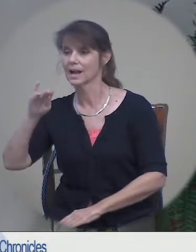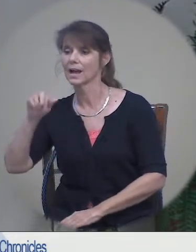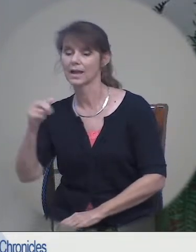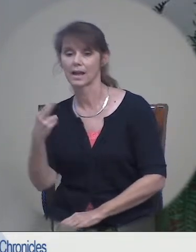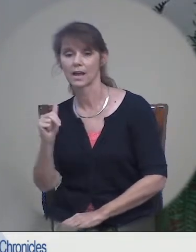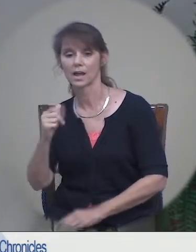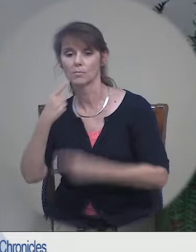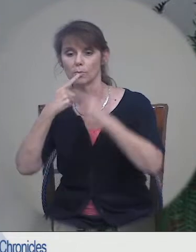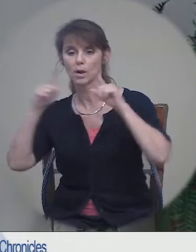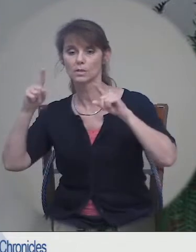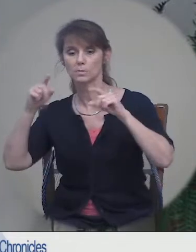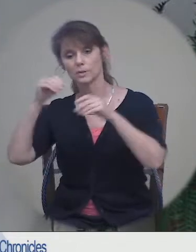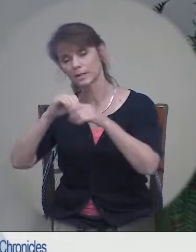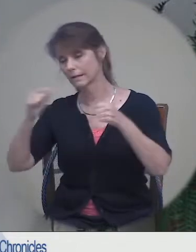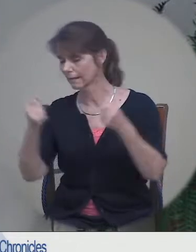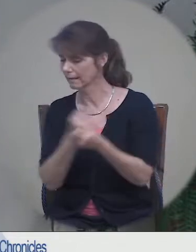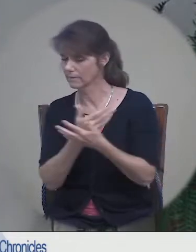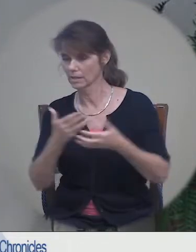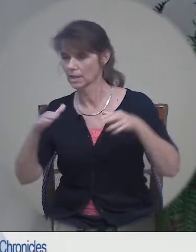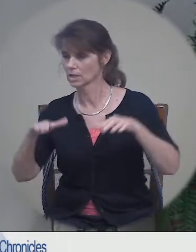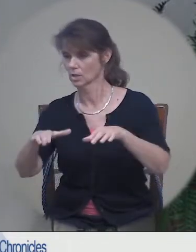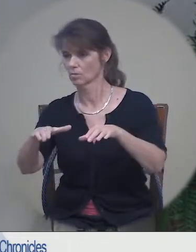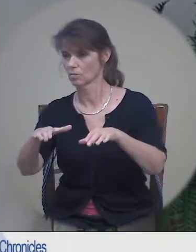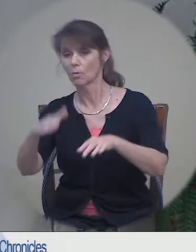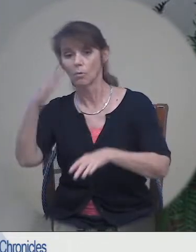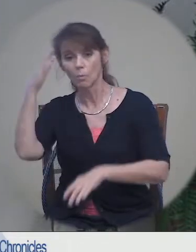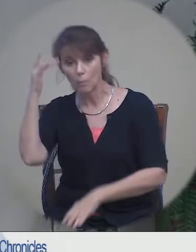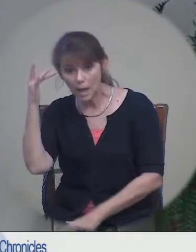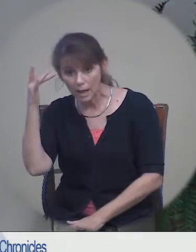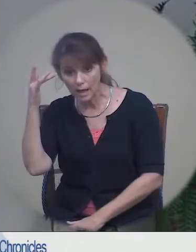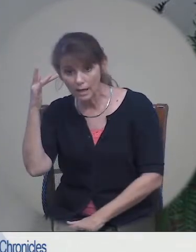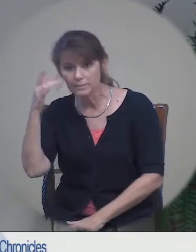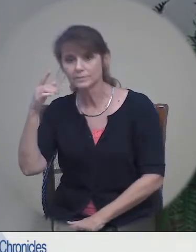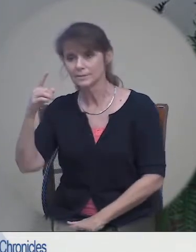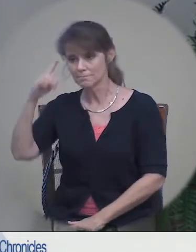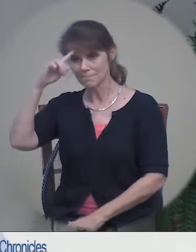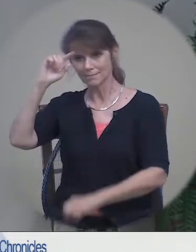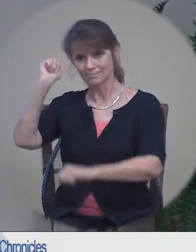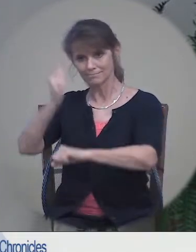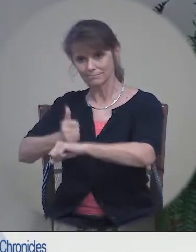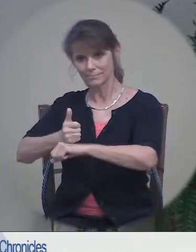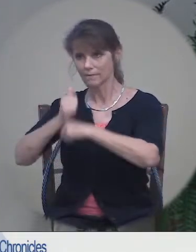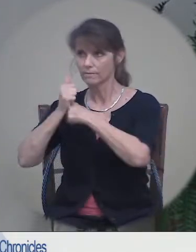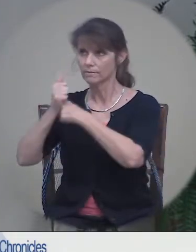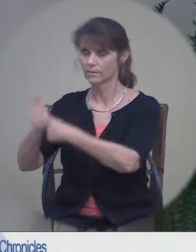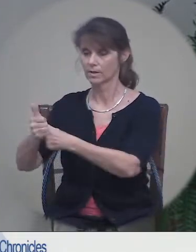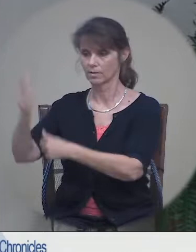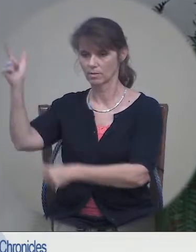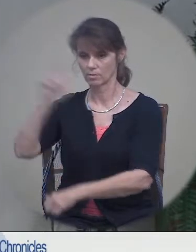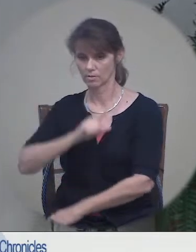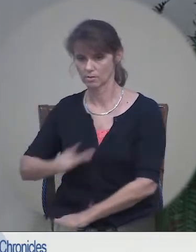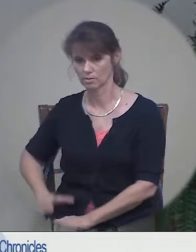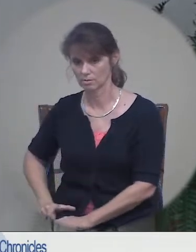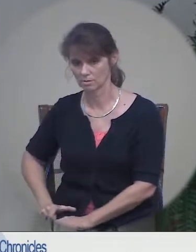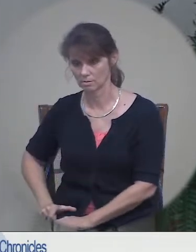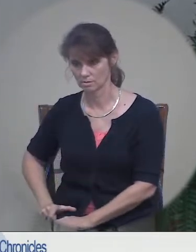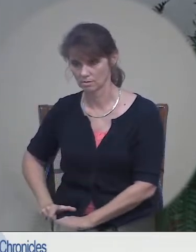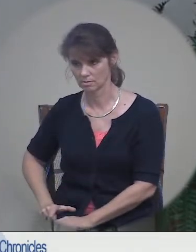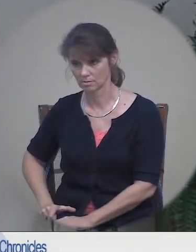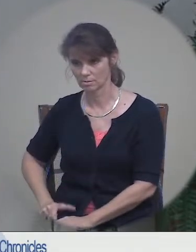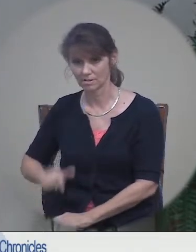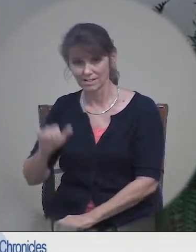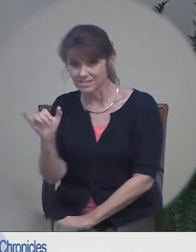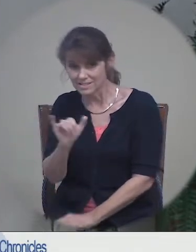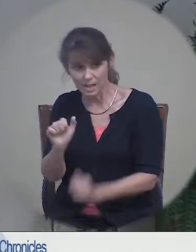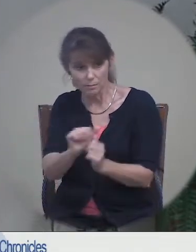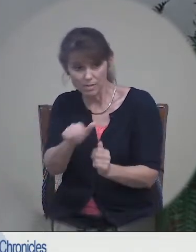did. Why? Because he made it his decision to follow the Lord. And we don't see that. I